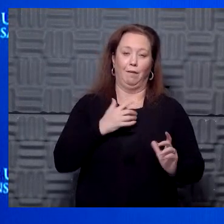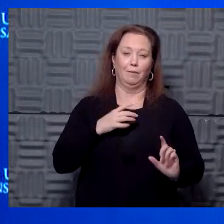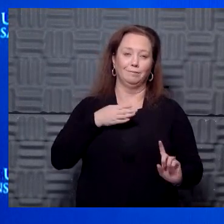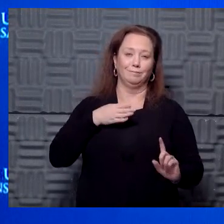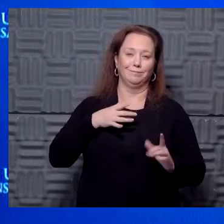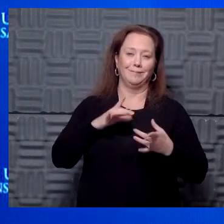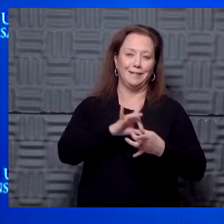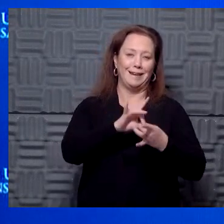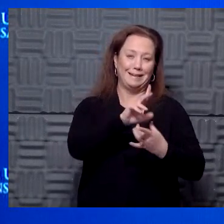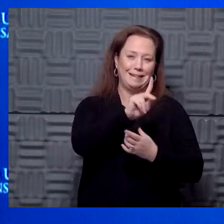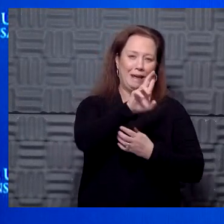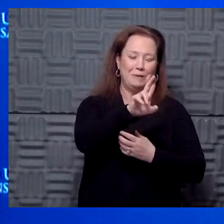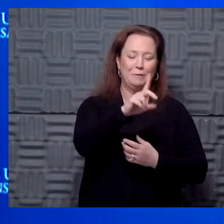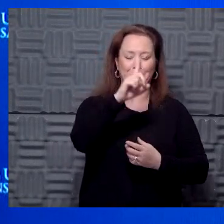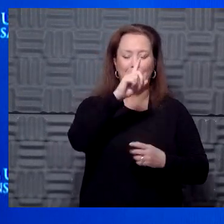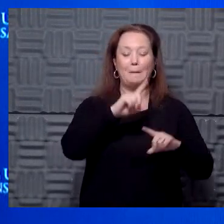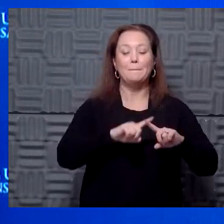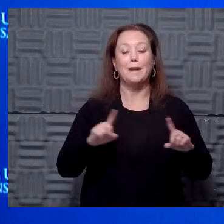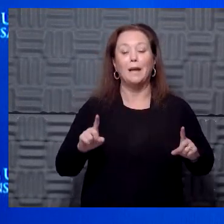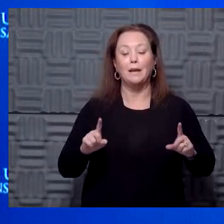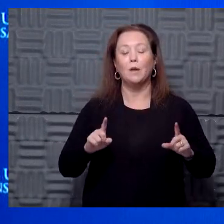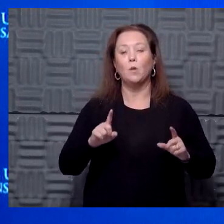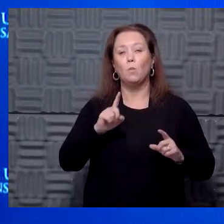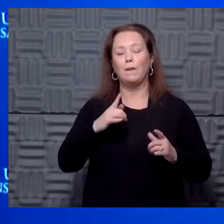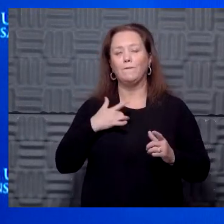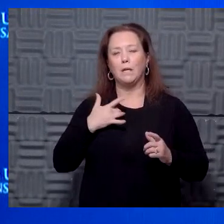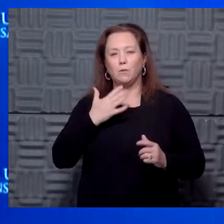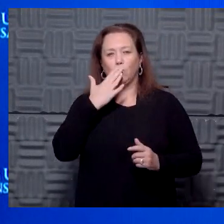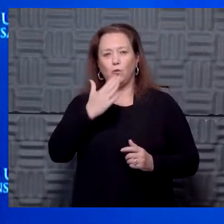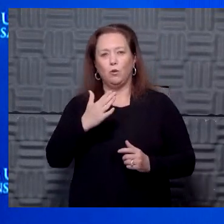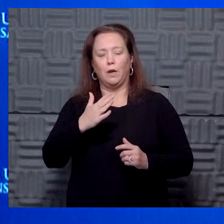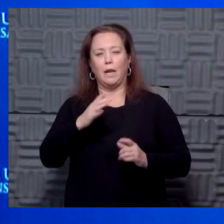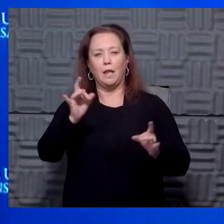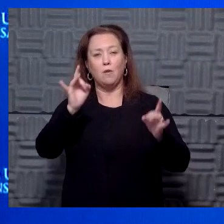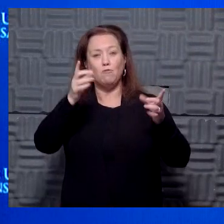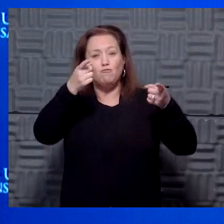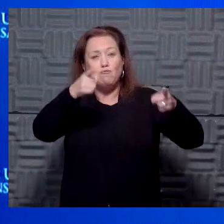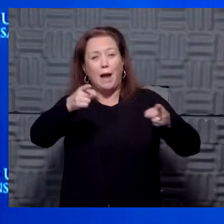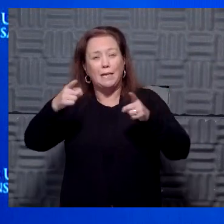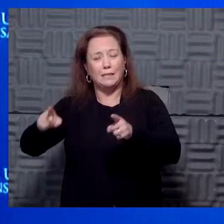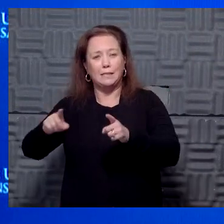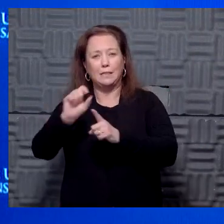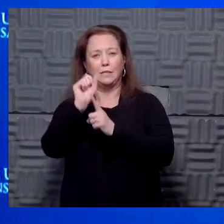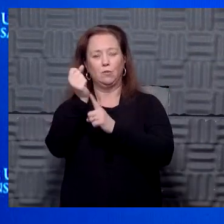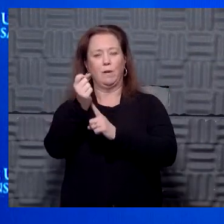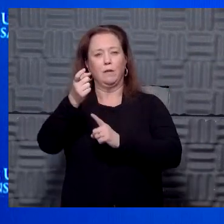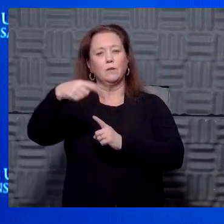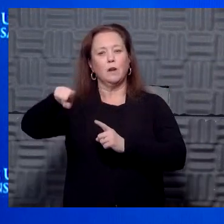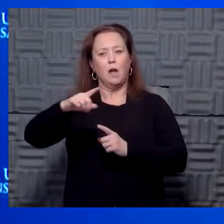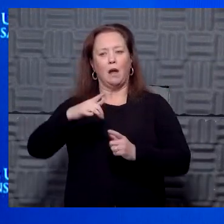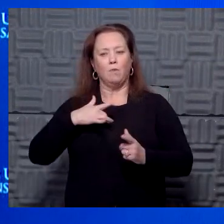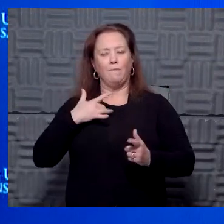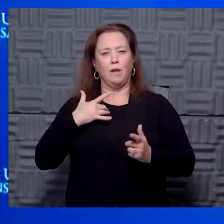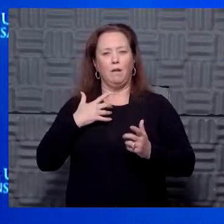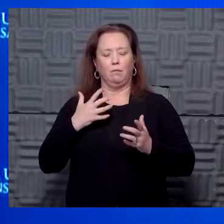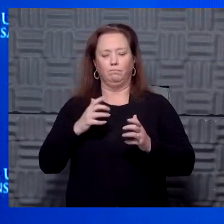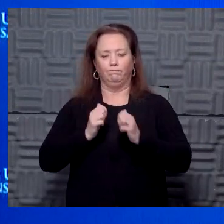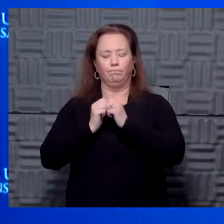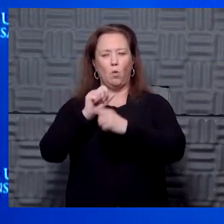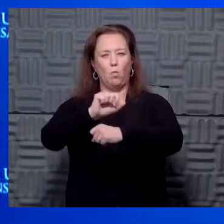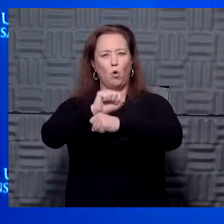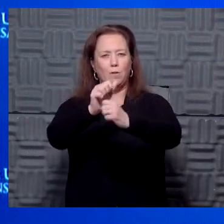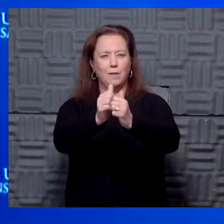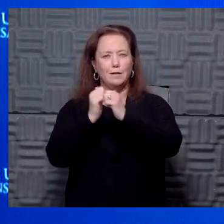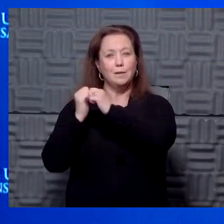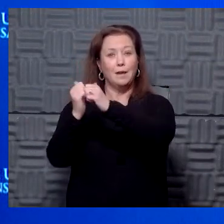is rewarding in the midst of a crisis is to watch people pull together for a common good so we can do our best to